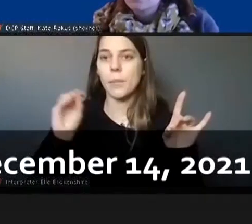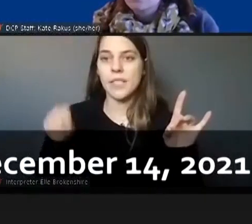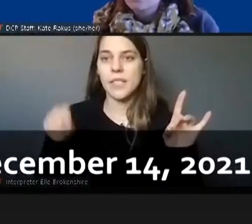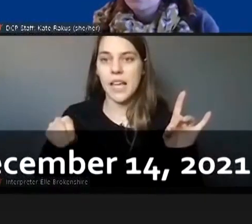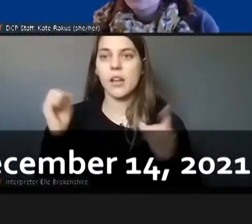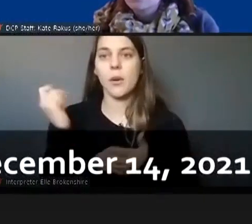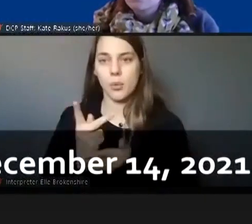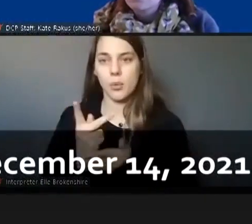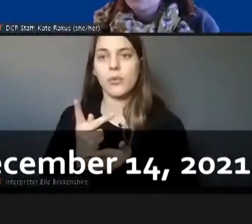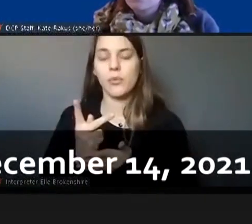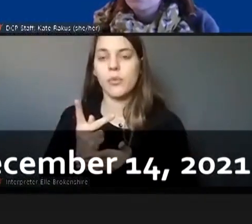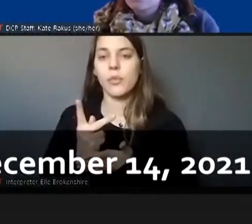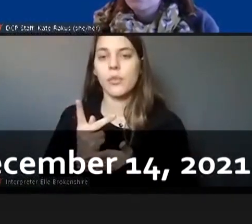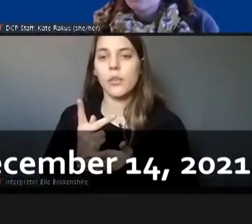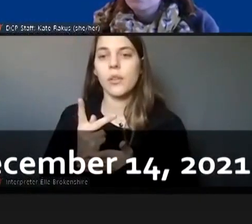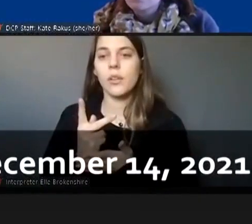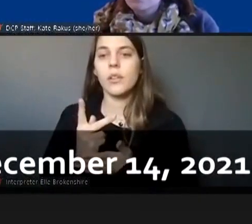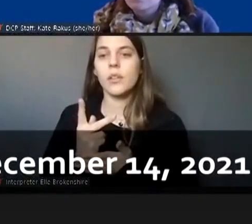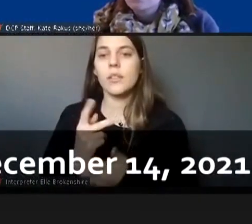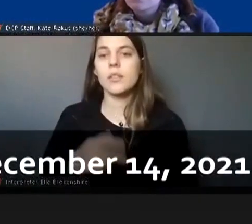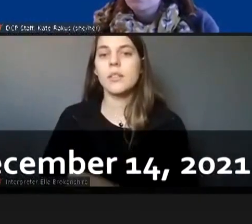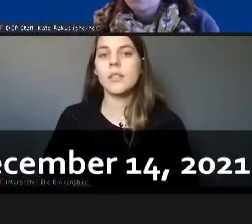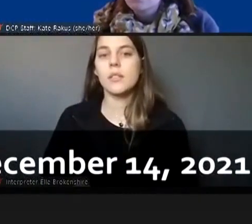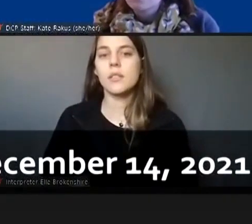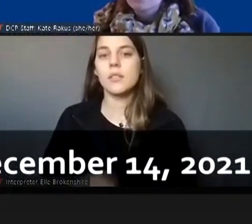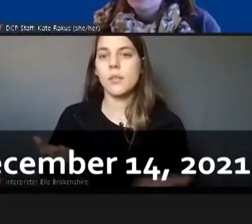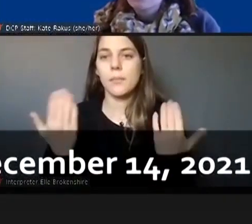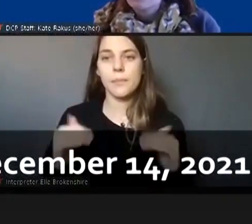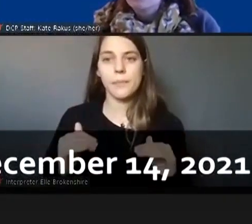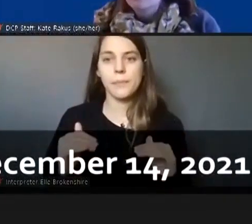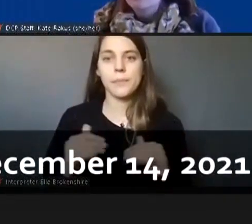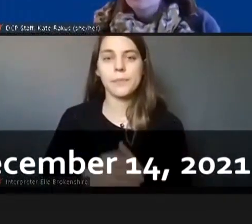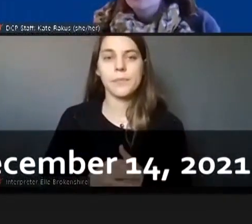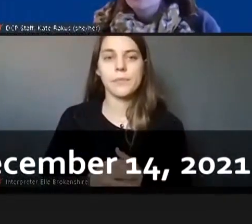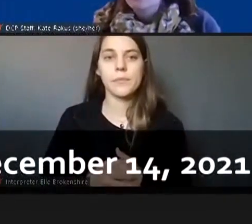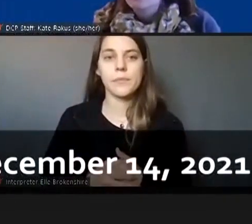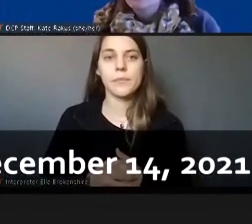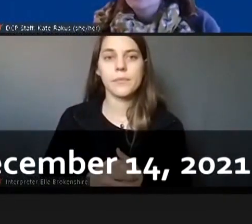zoning board. And so going to the next slide.